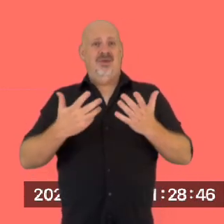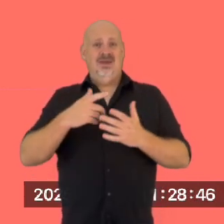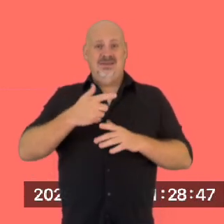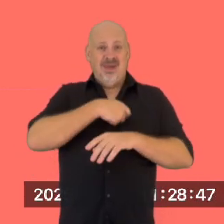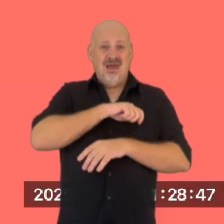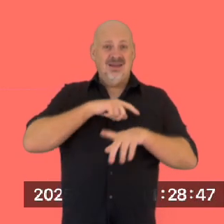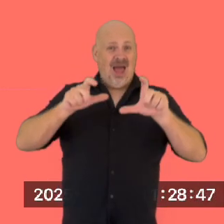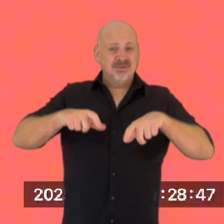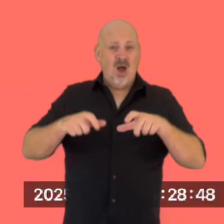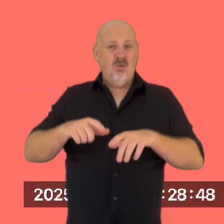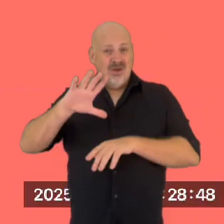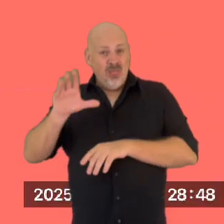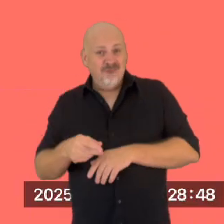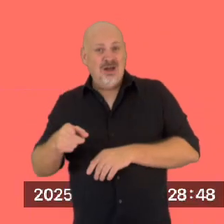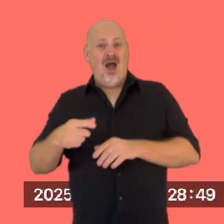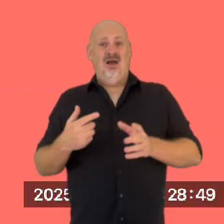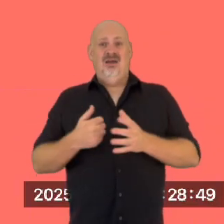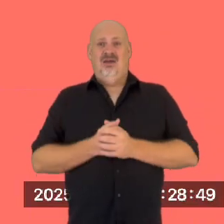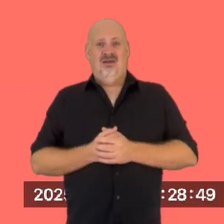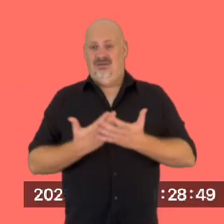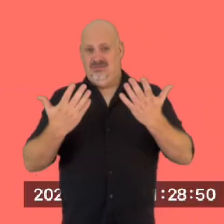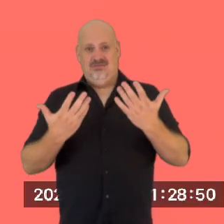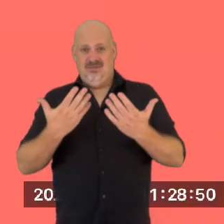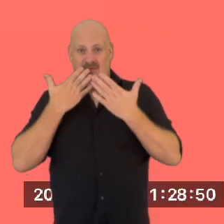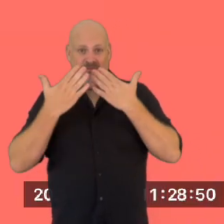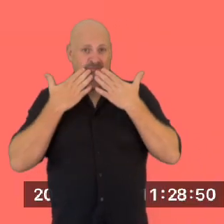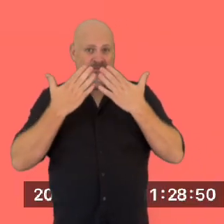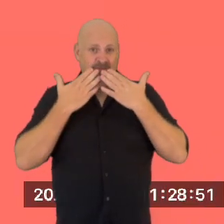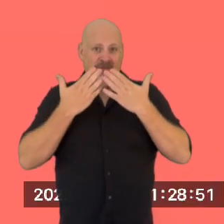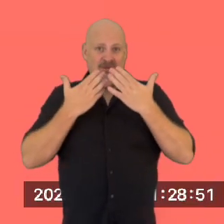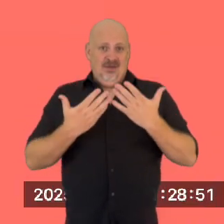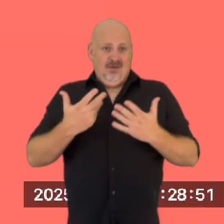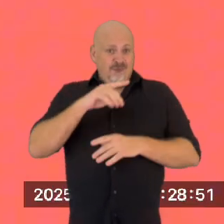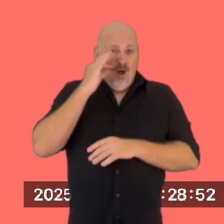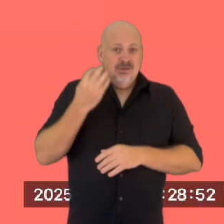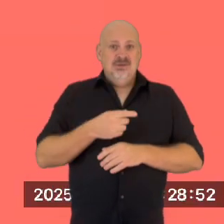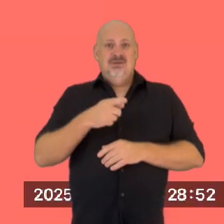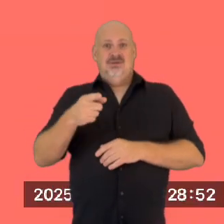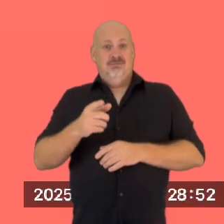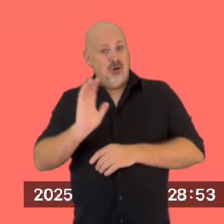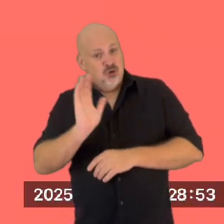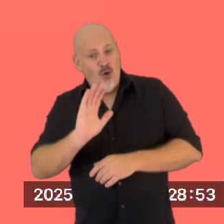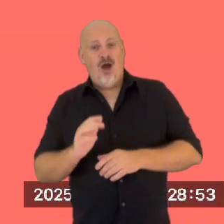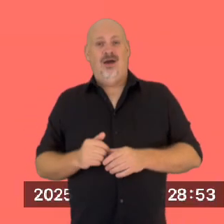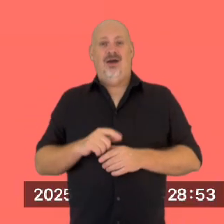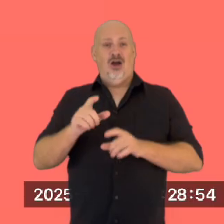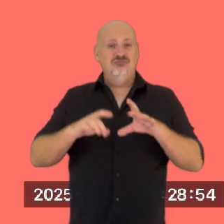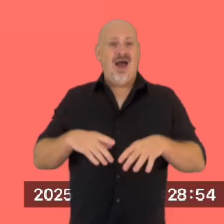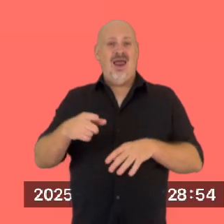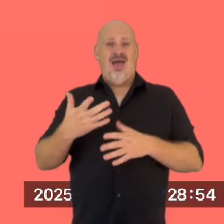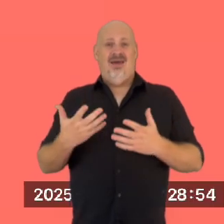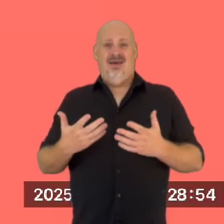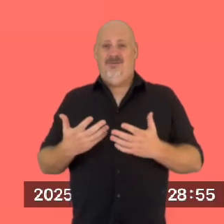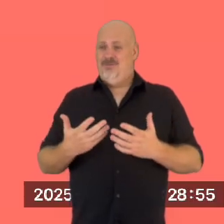Manchester, Yorkshire, Spain, Cape Town in South Africa. Thank you, family. France,